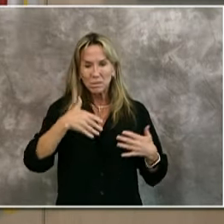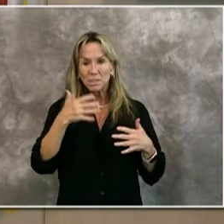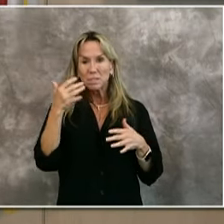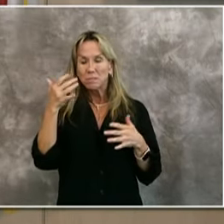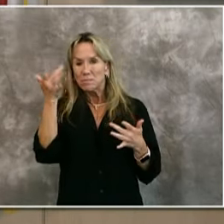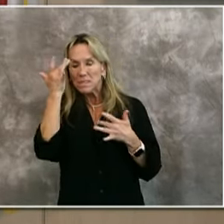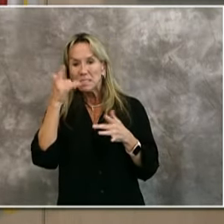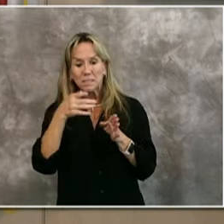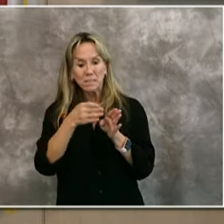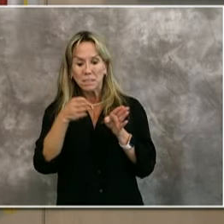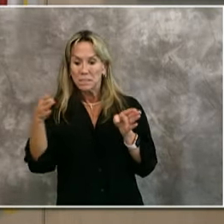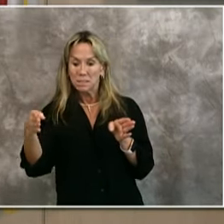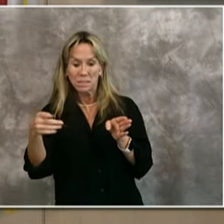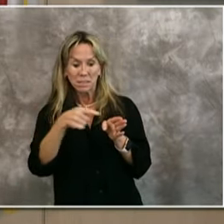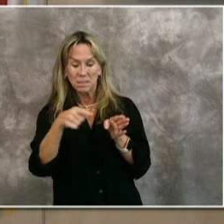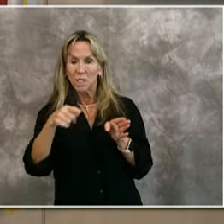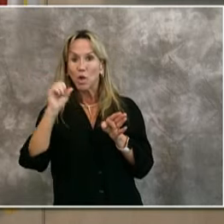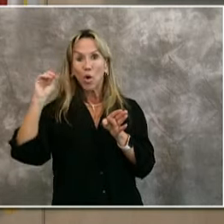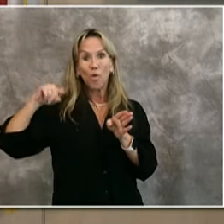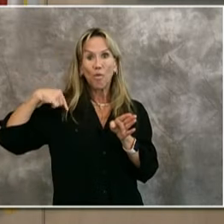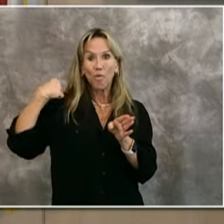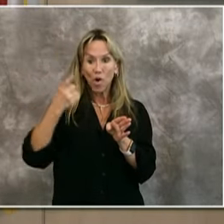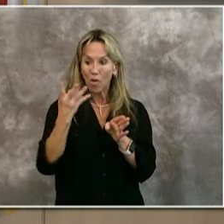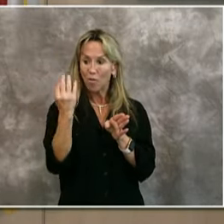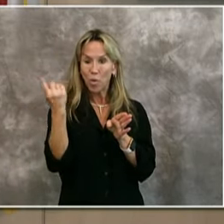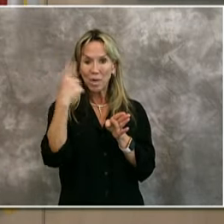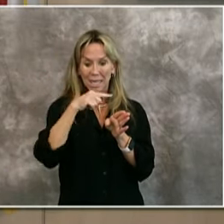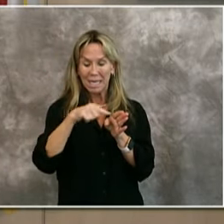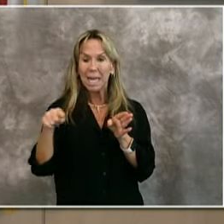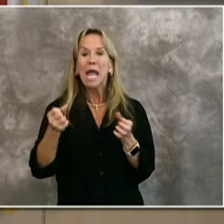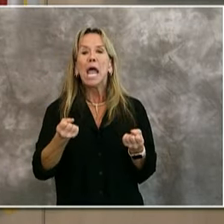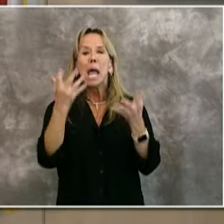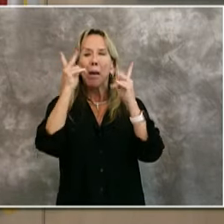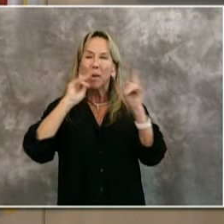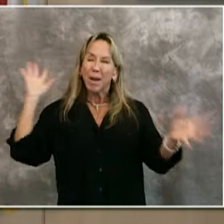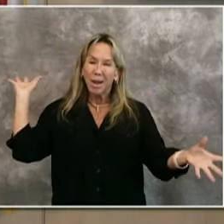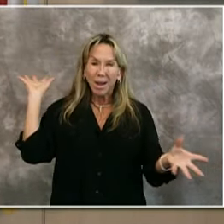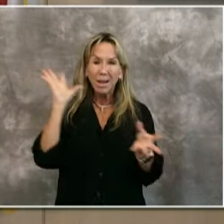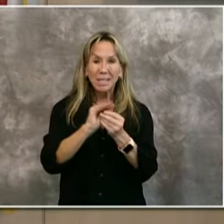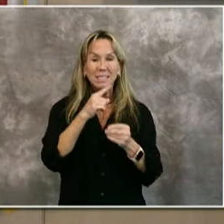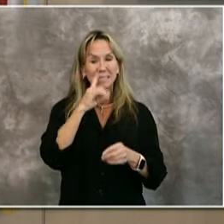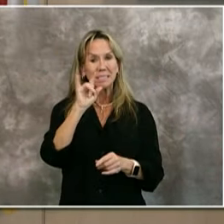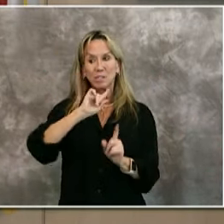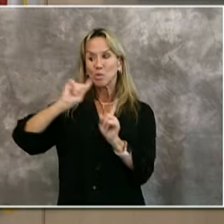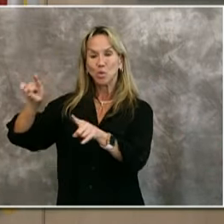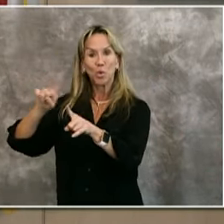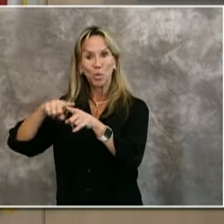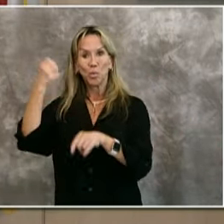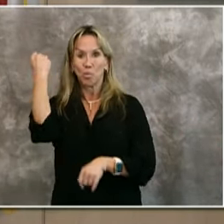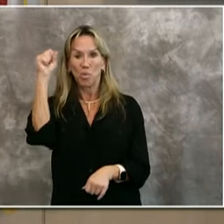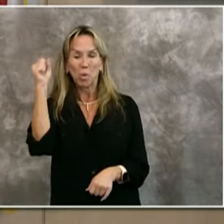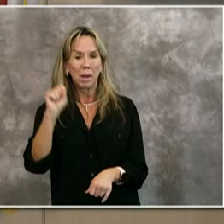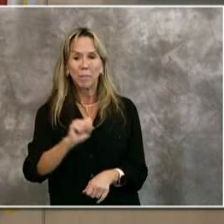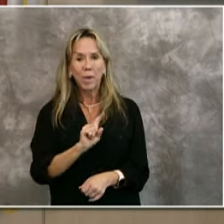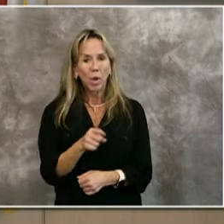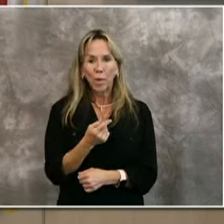attended any type of protest has been 29. 28 of those have been